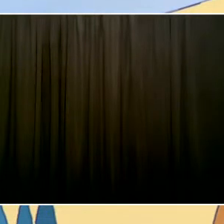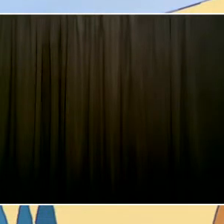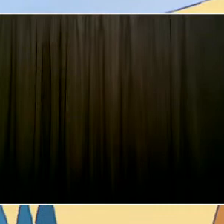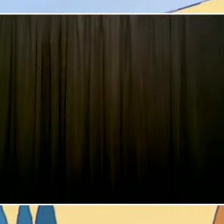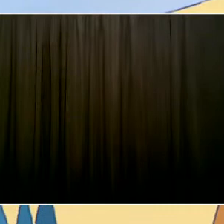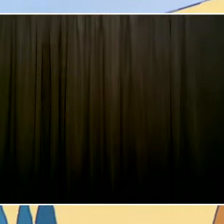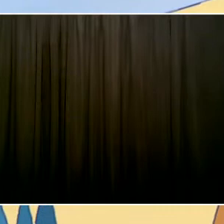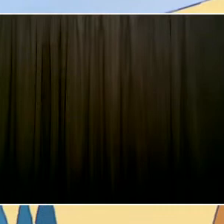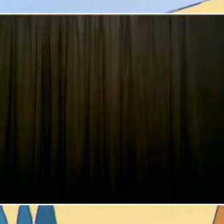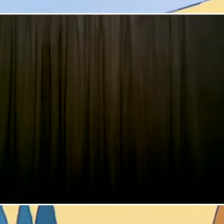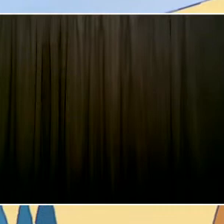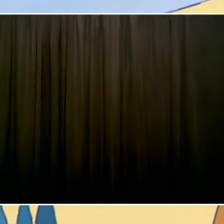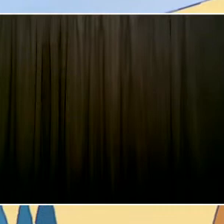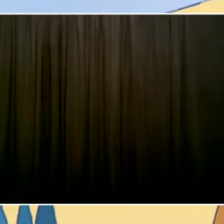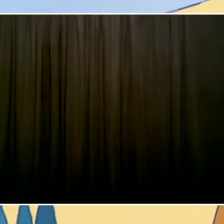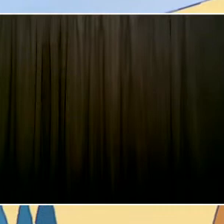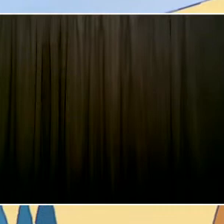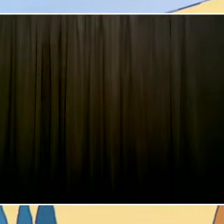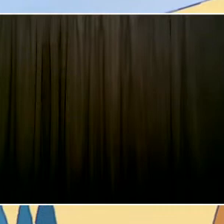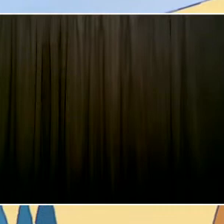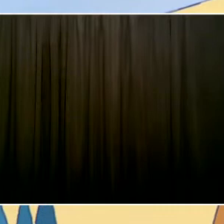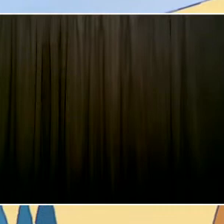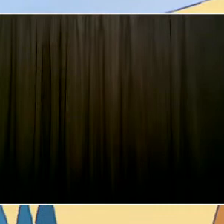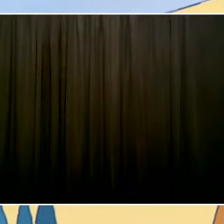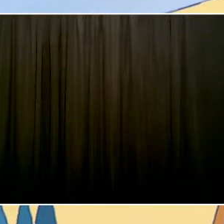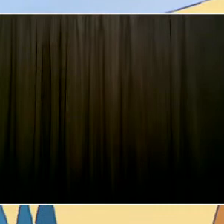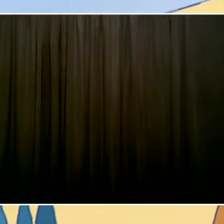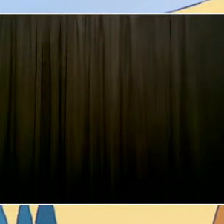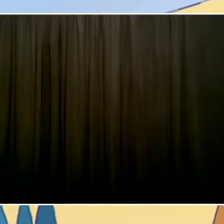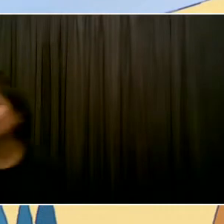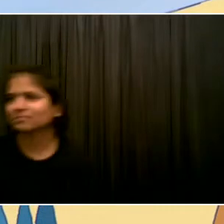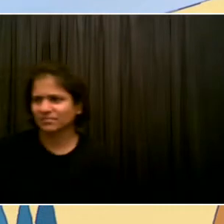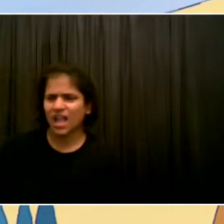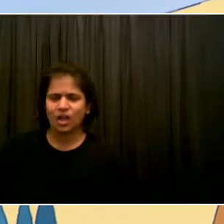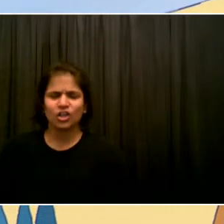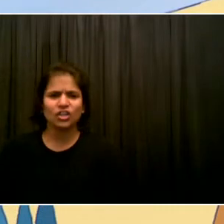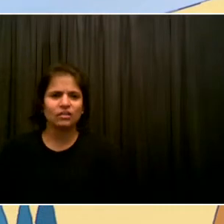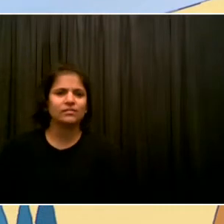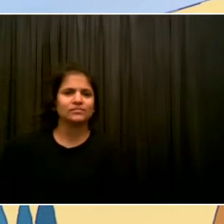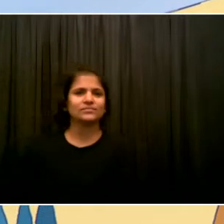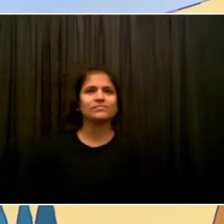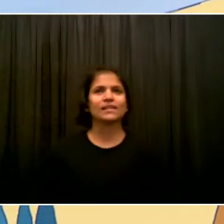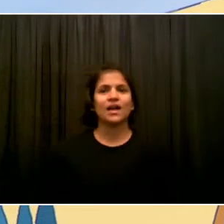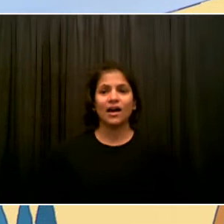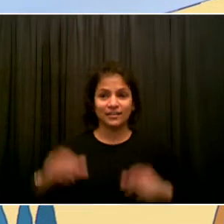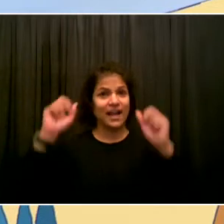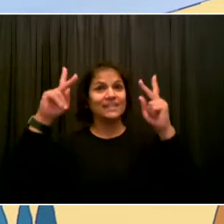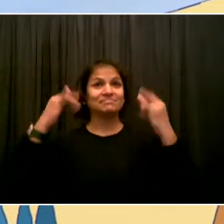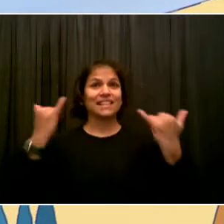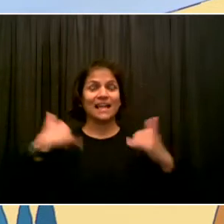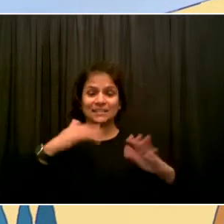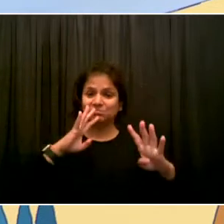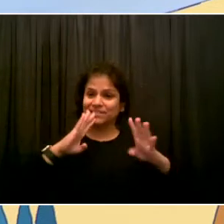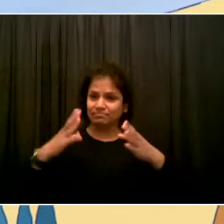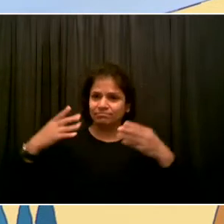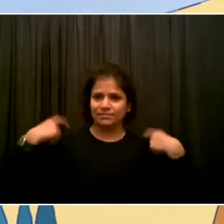amigos. With that, let's see if we got the council member. Okay, we're going to give it one more chance here.